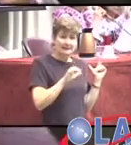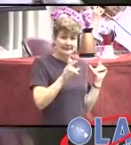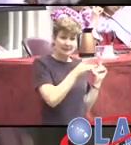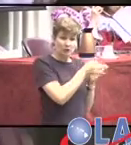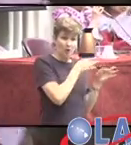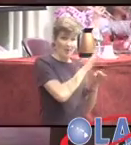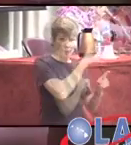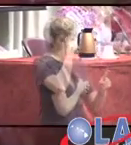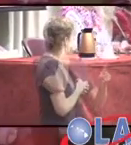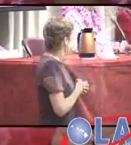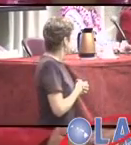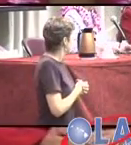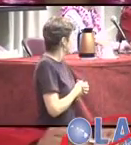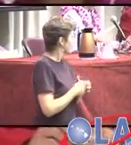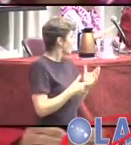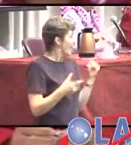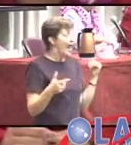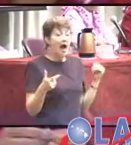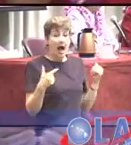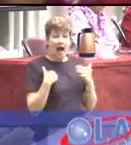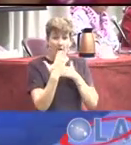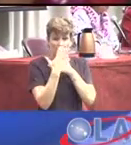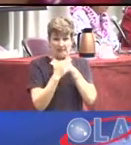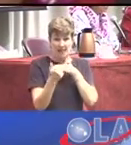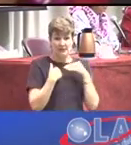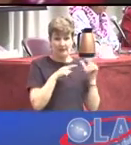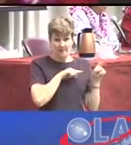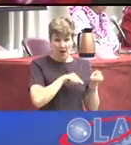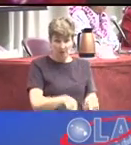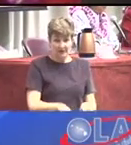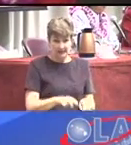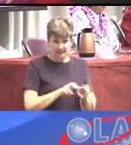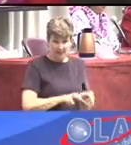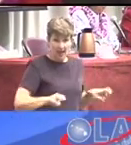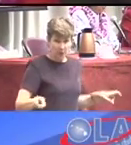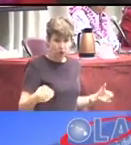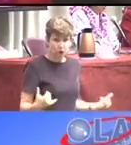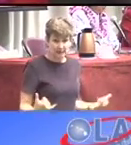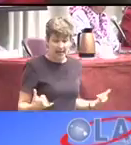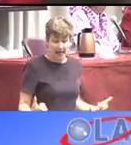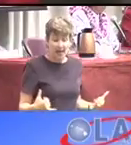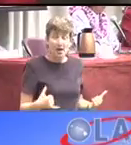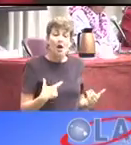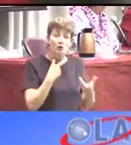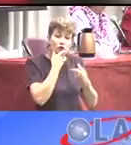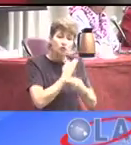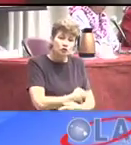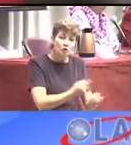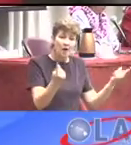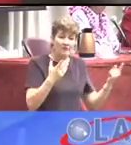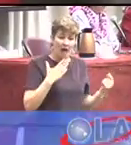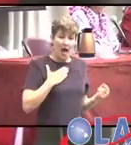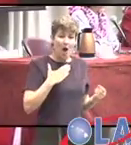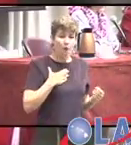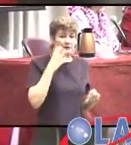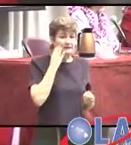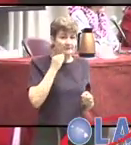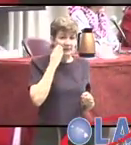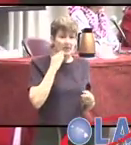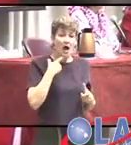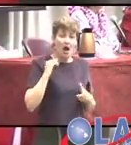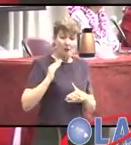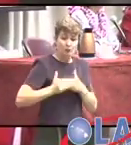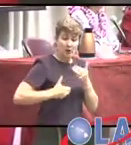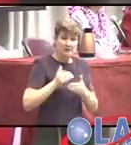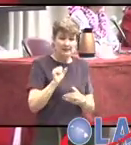her epiphany now. I was asked to be a part of this panel today to share with you our experience and our process